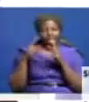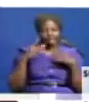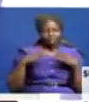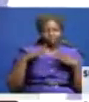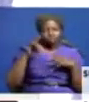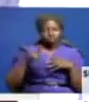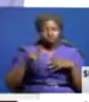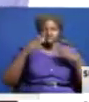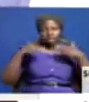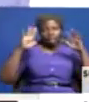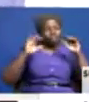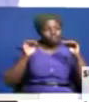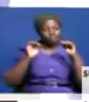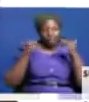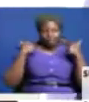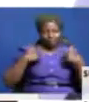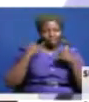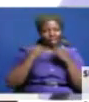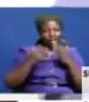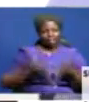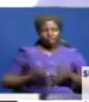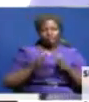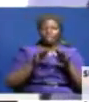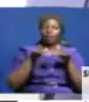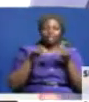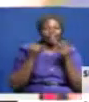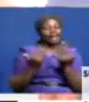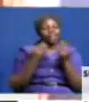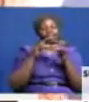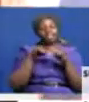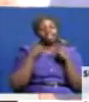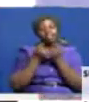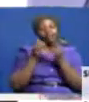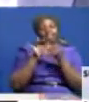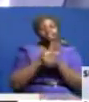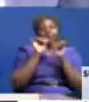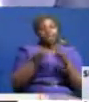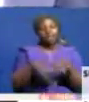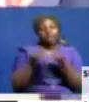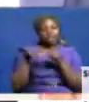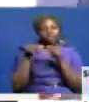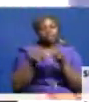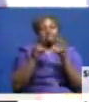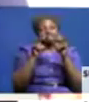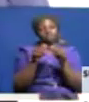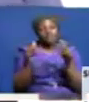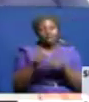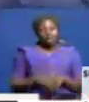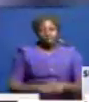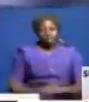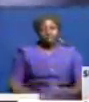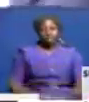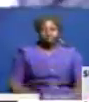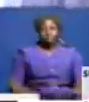born they were waiting for, and now the team is full. Correct. We are able to deal with all the issues properly. All right. Congratulations